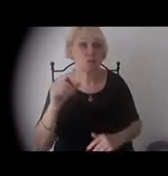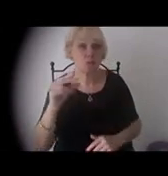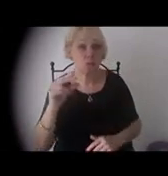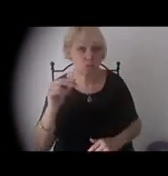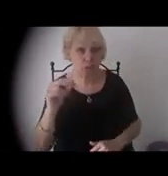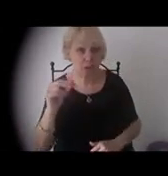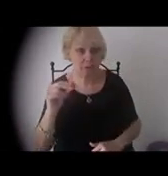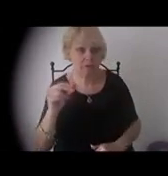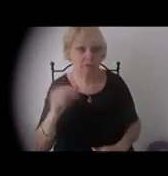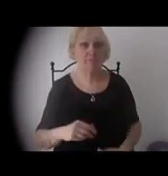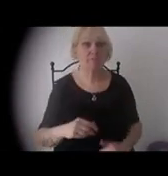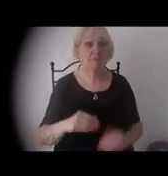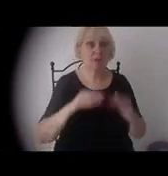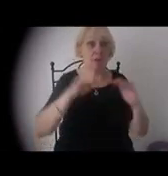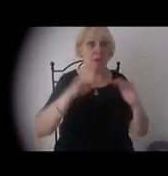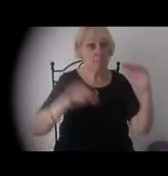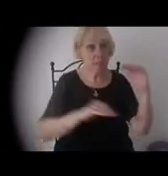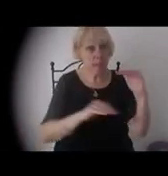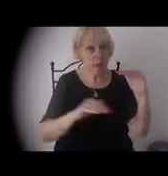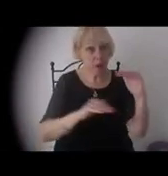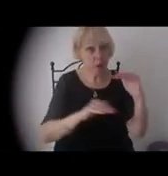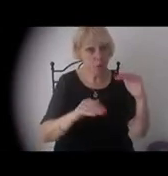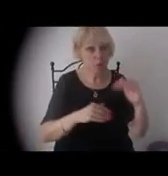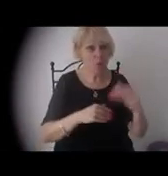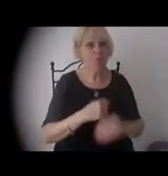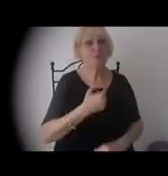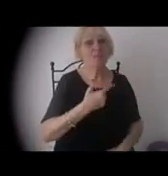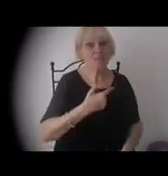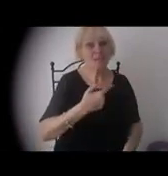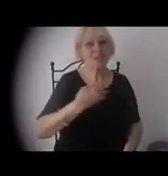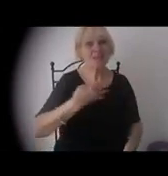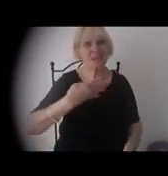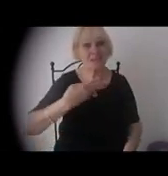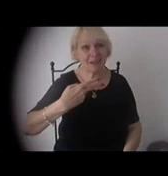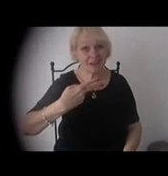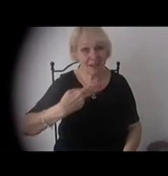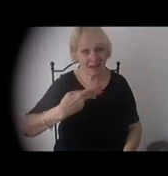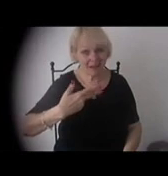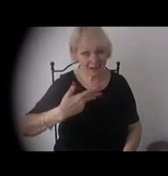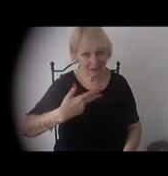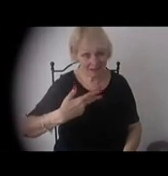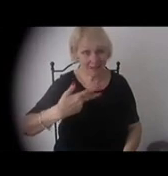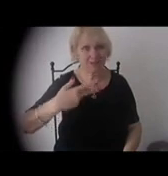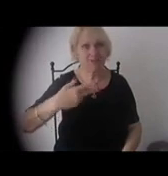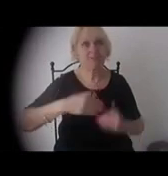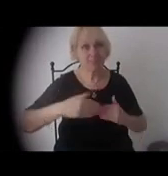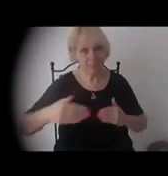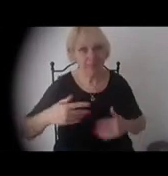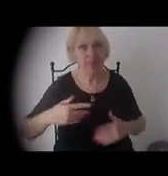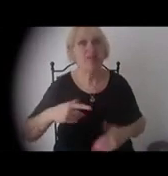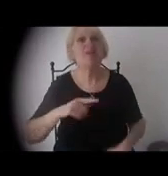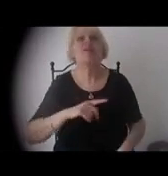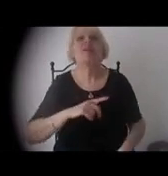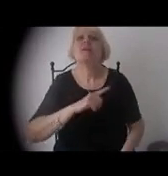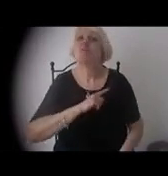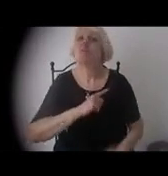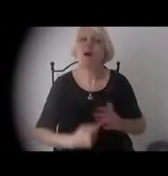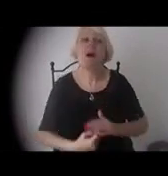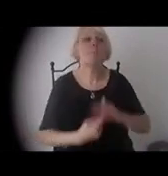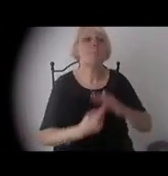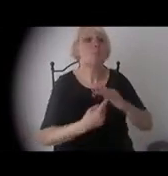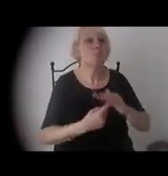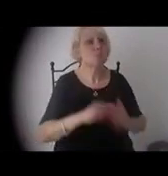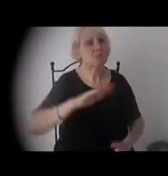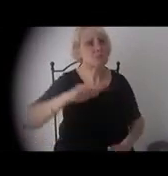now, so quite a difficult one, and this is why we want children in school as much as possible. Second question